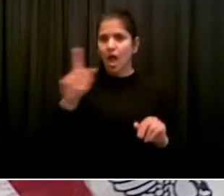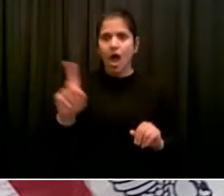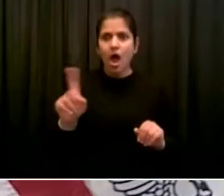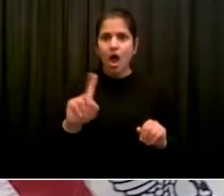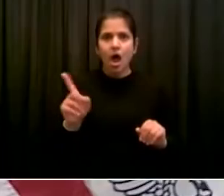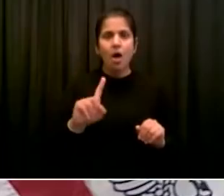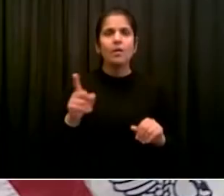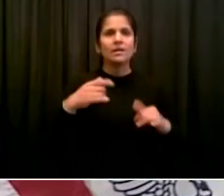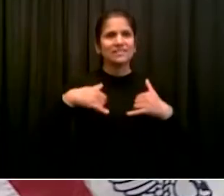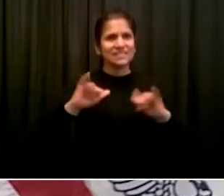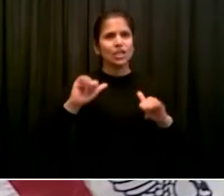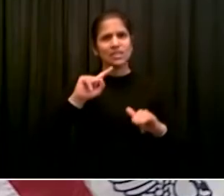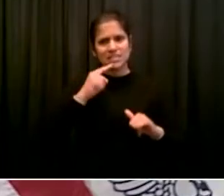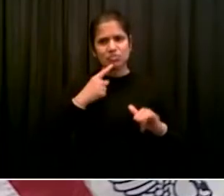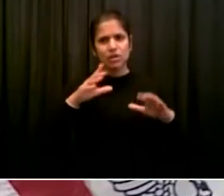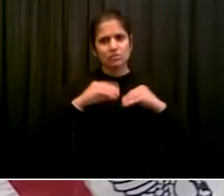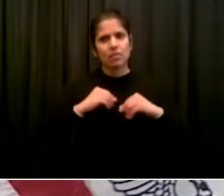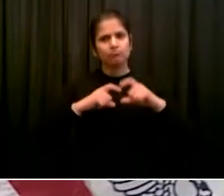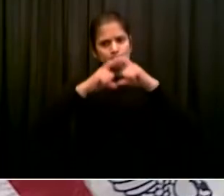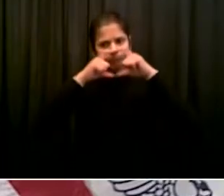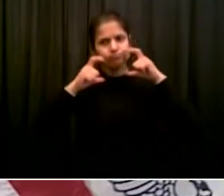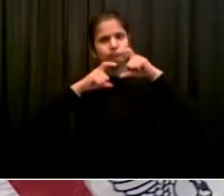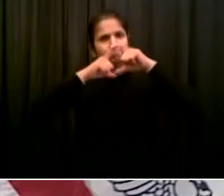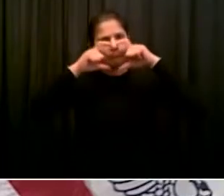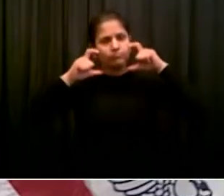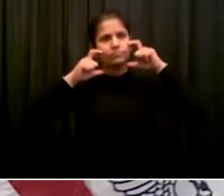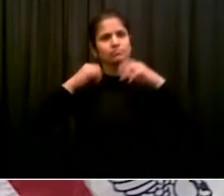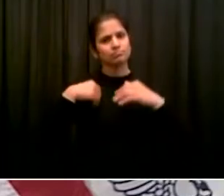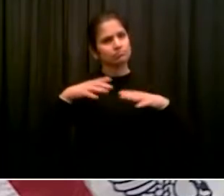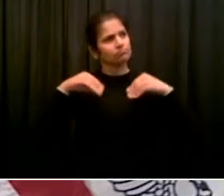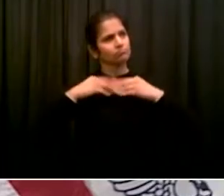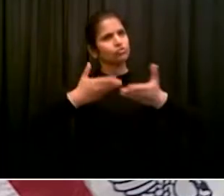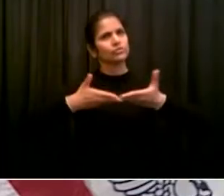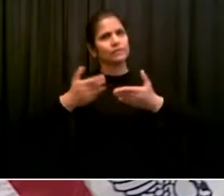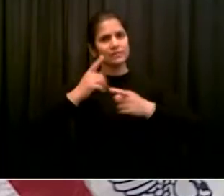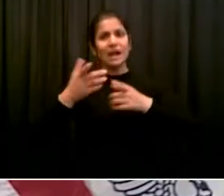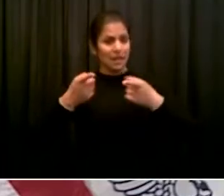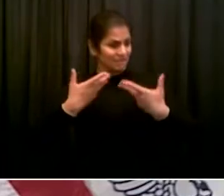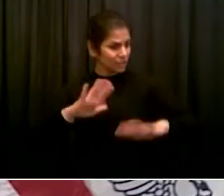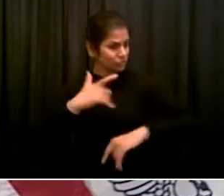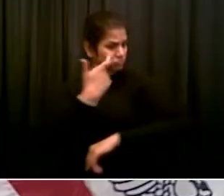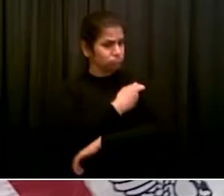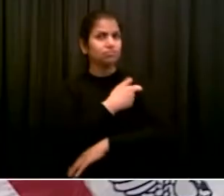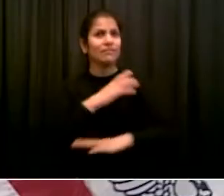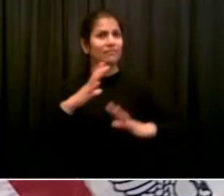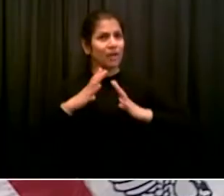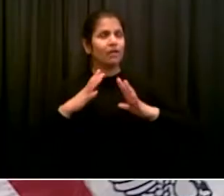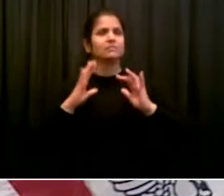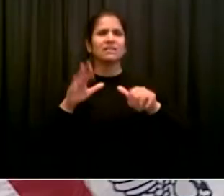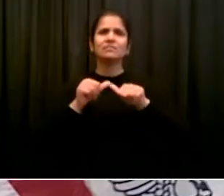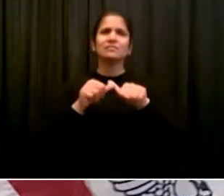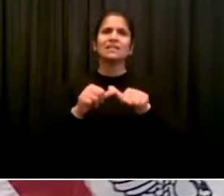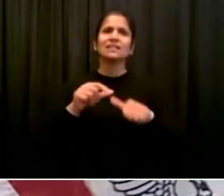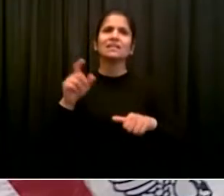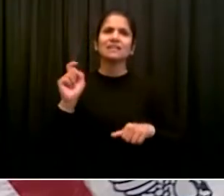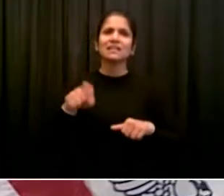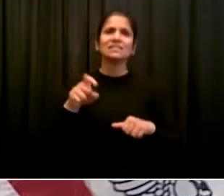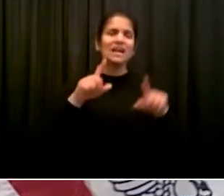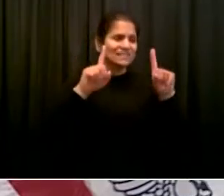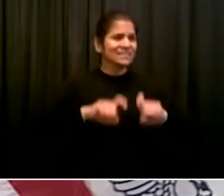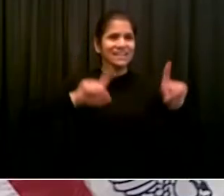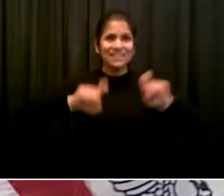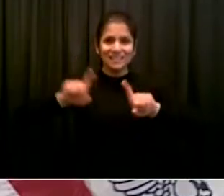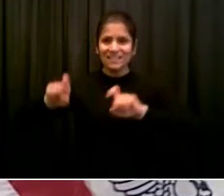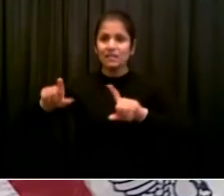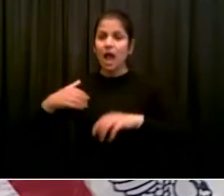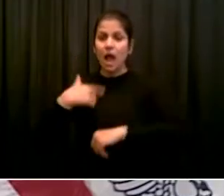to ensure that vaccination and testing is provided with special emphasis in the communities hardest hit by COVID, like Washington Heights. And